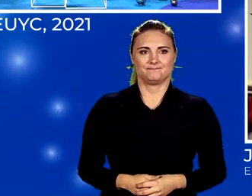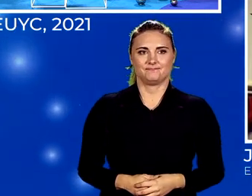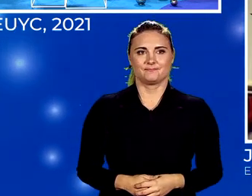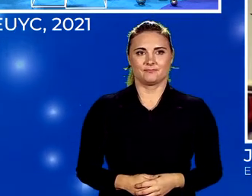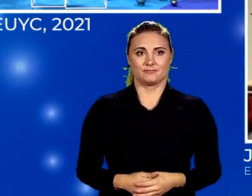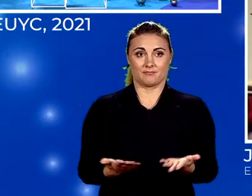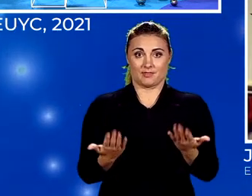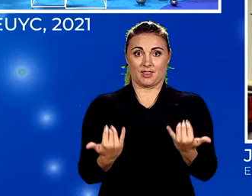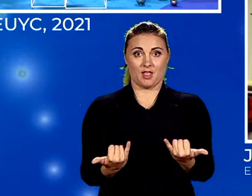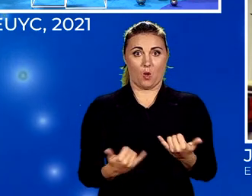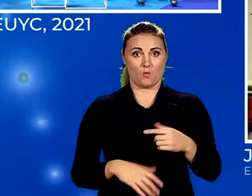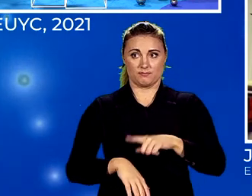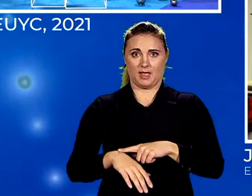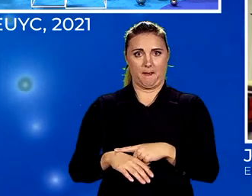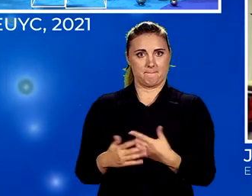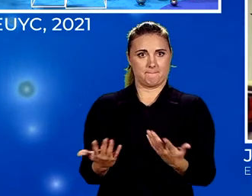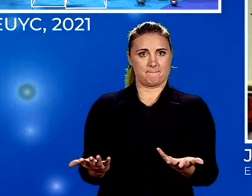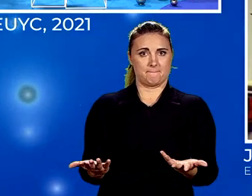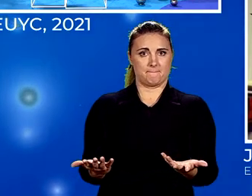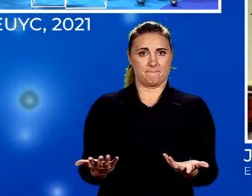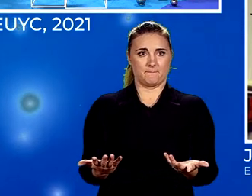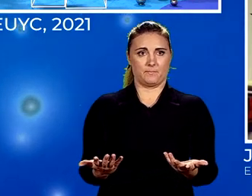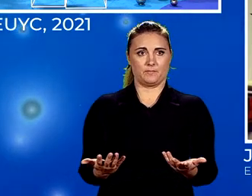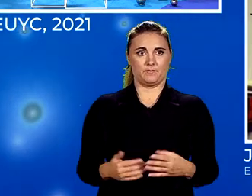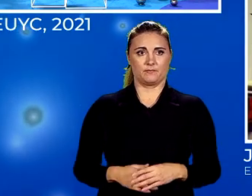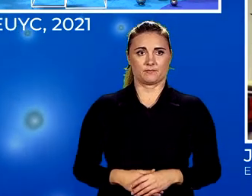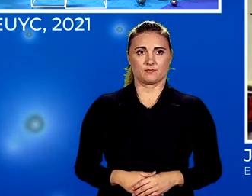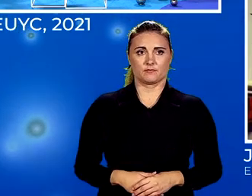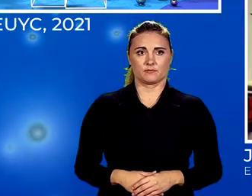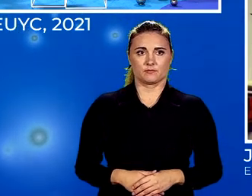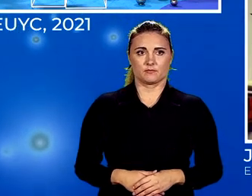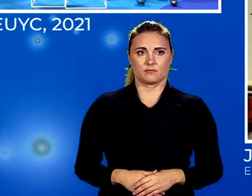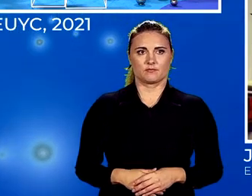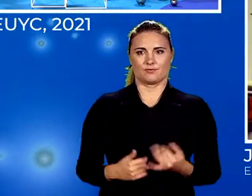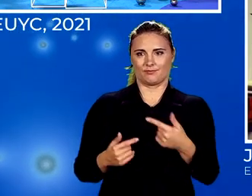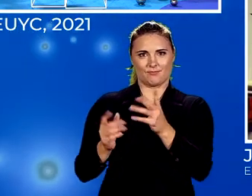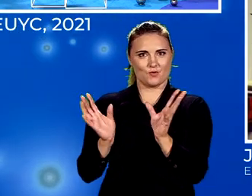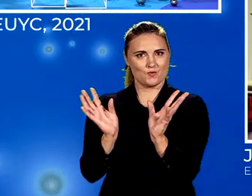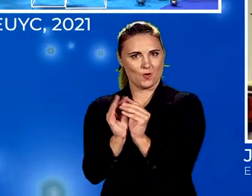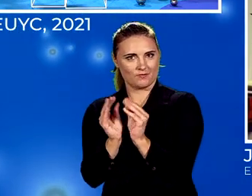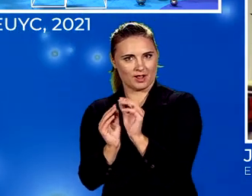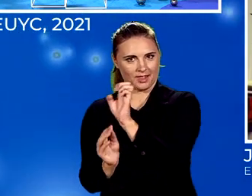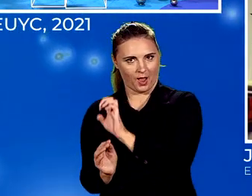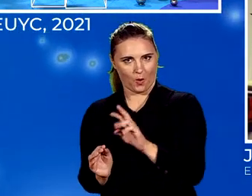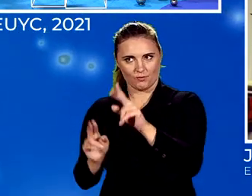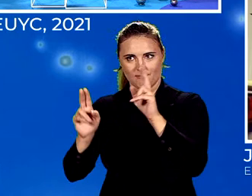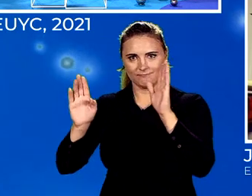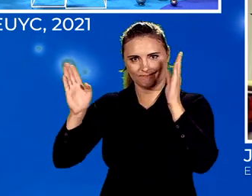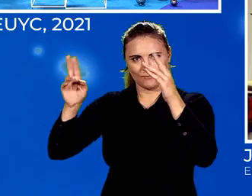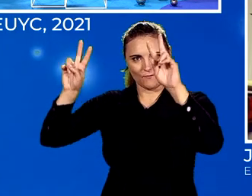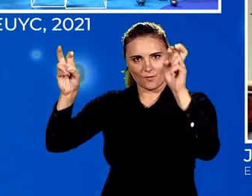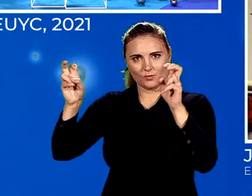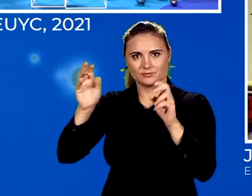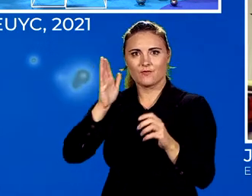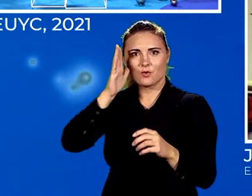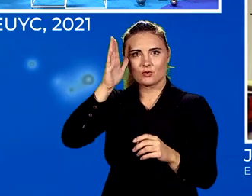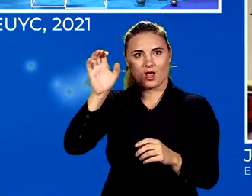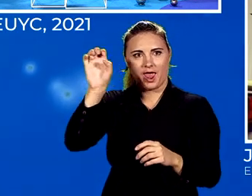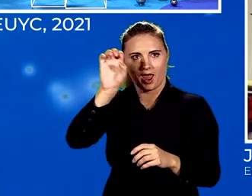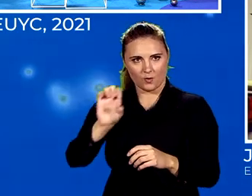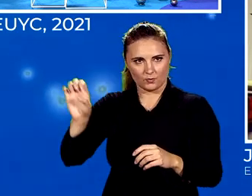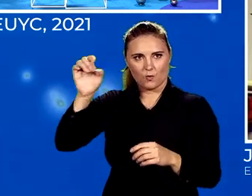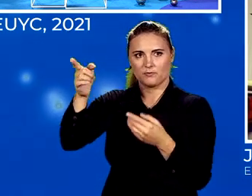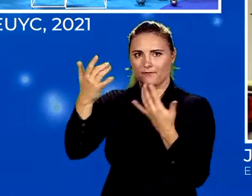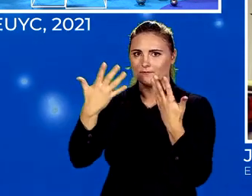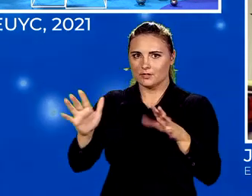At the moment, just Elsie already started comparing it with the Conference on the Future of Europe, so at the moment you're already implementing a project for the